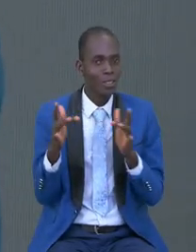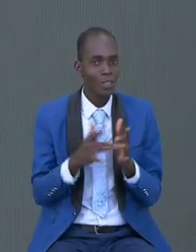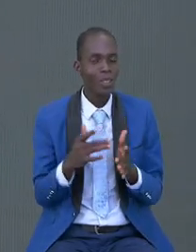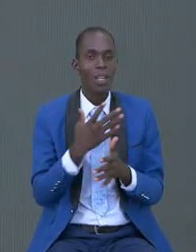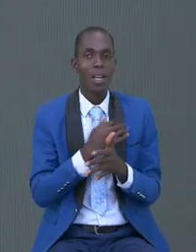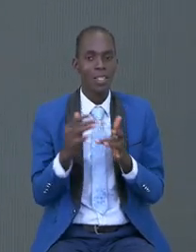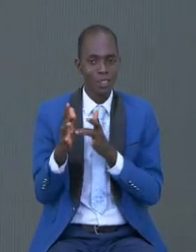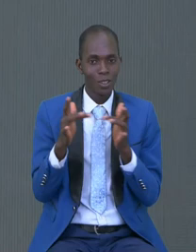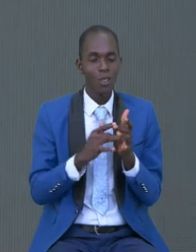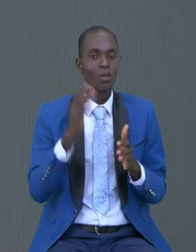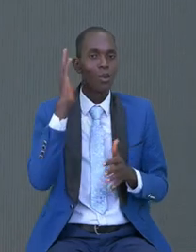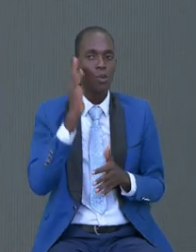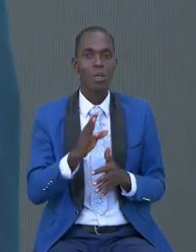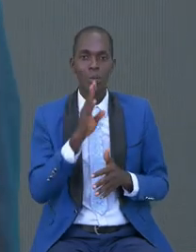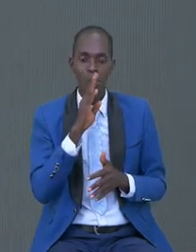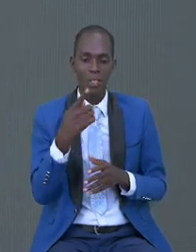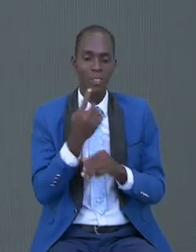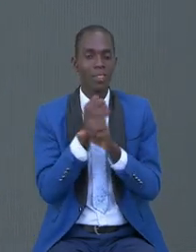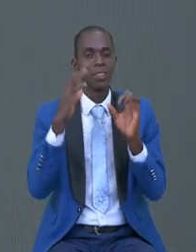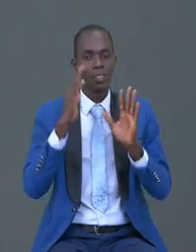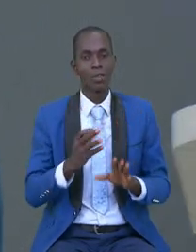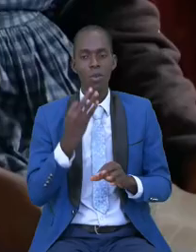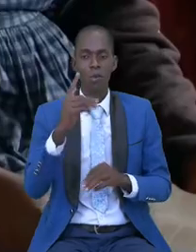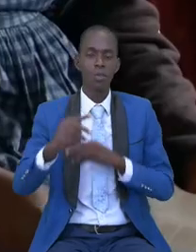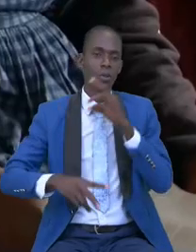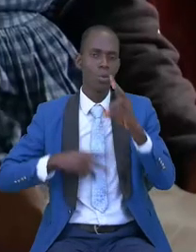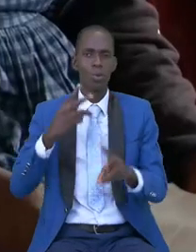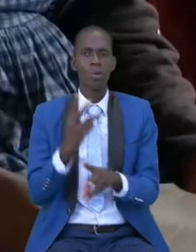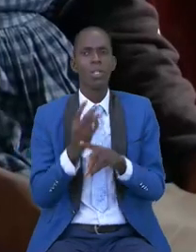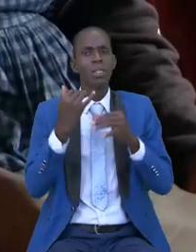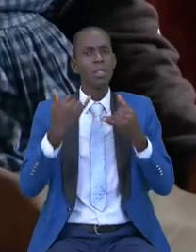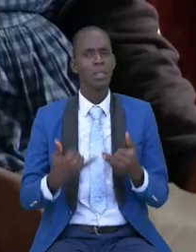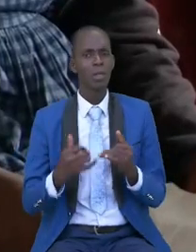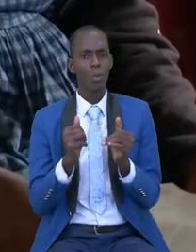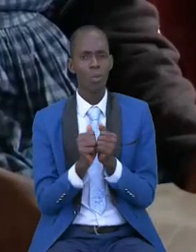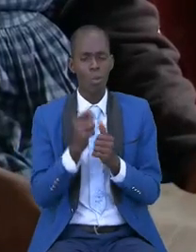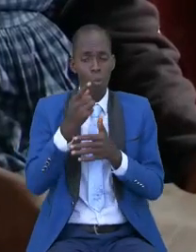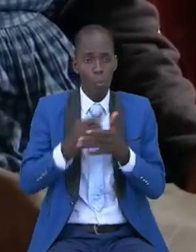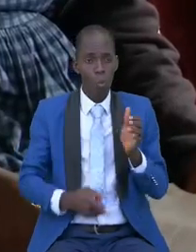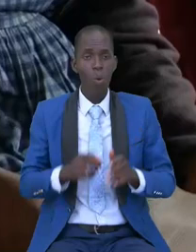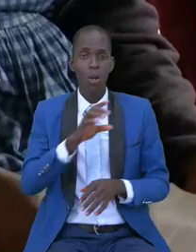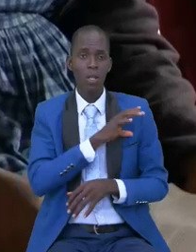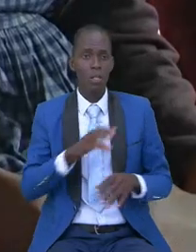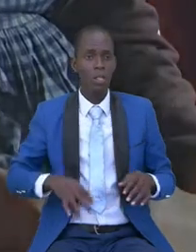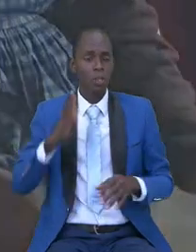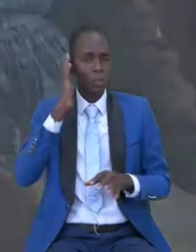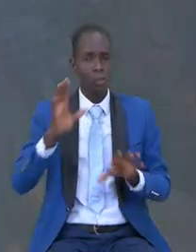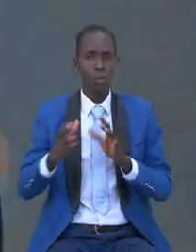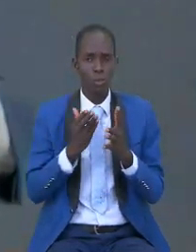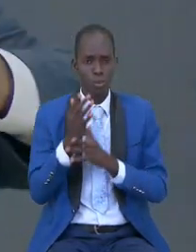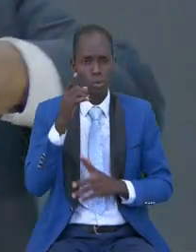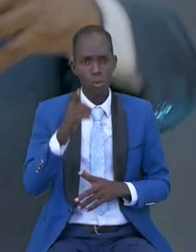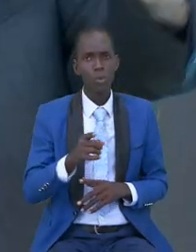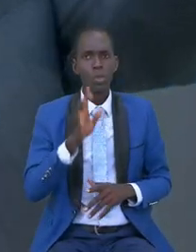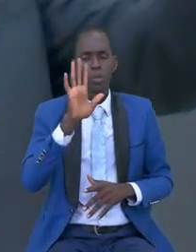will be the Savior of the whole world. Now, with what Christ is going to do through you, your